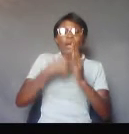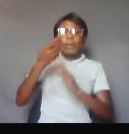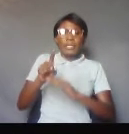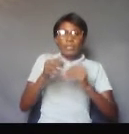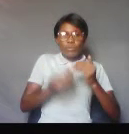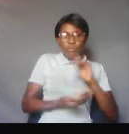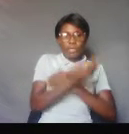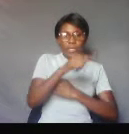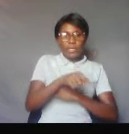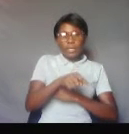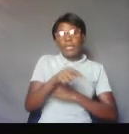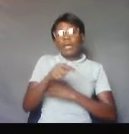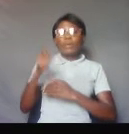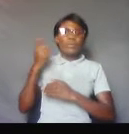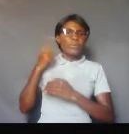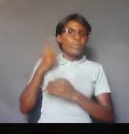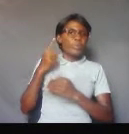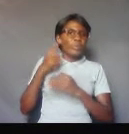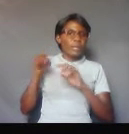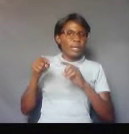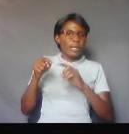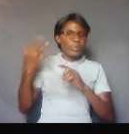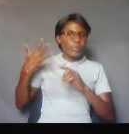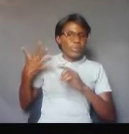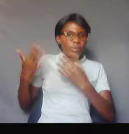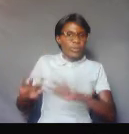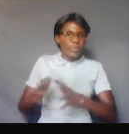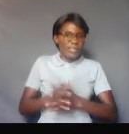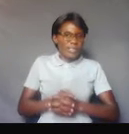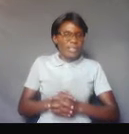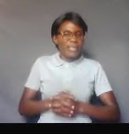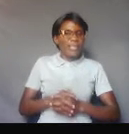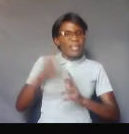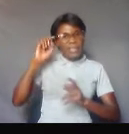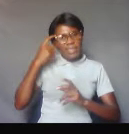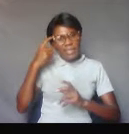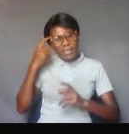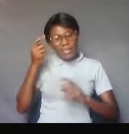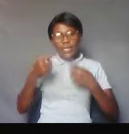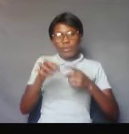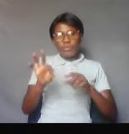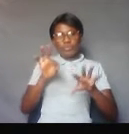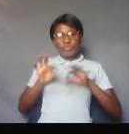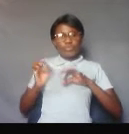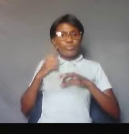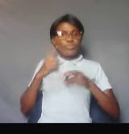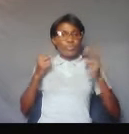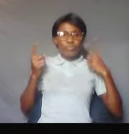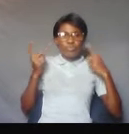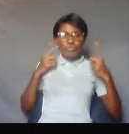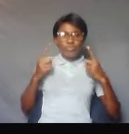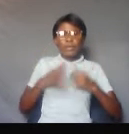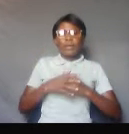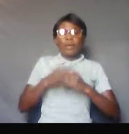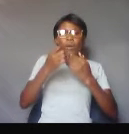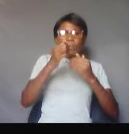this morning and just heard some of the reflections, um, I think some of the things that I picked up on is that the Bible is